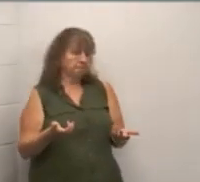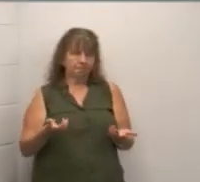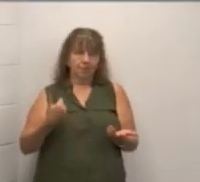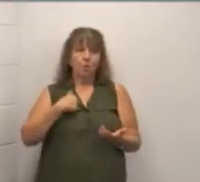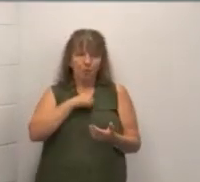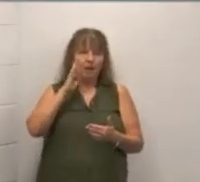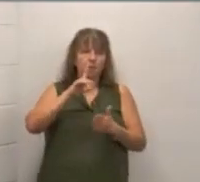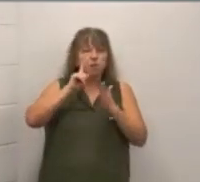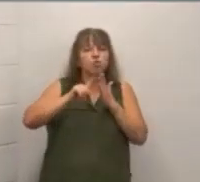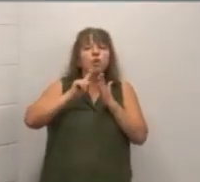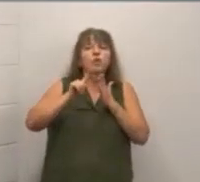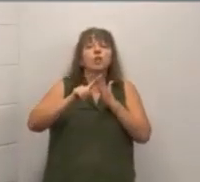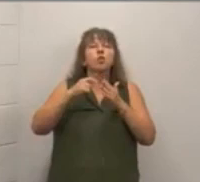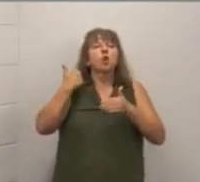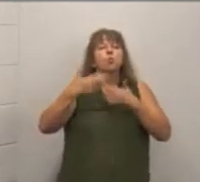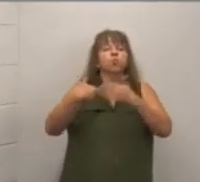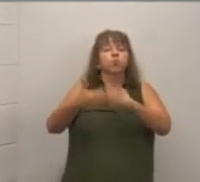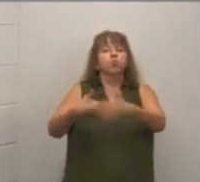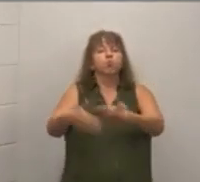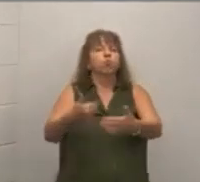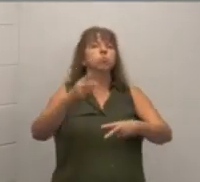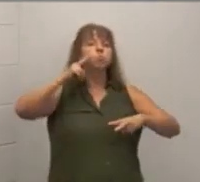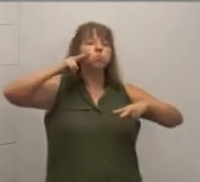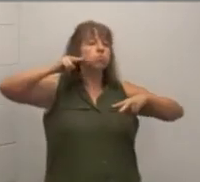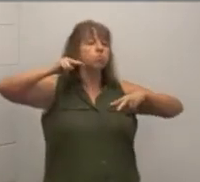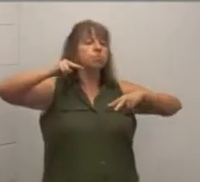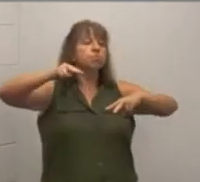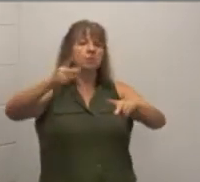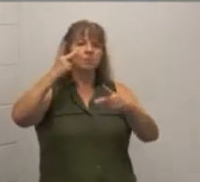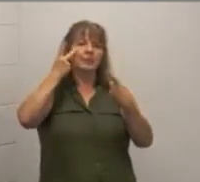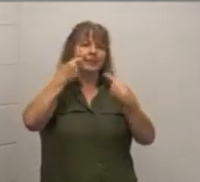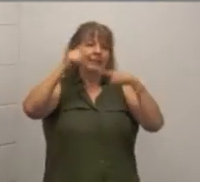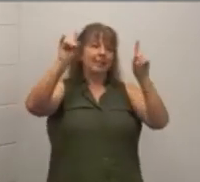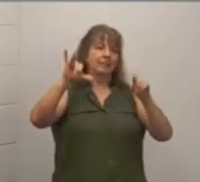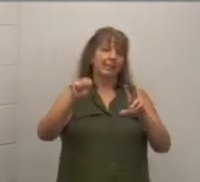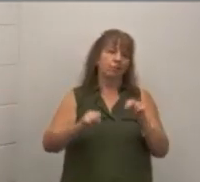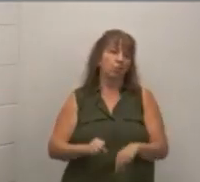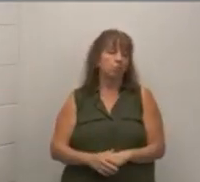critical. I don't know if there's anything else anyone wants to add.